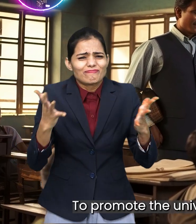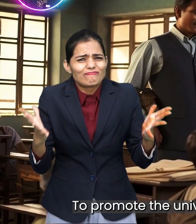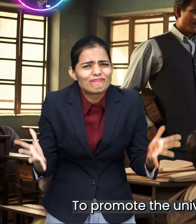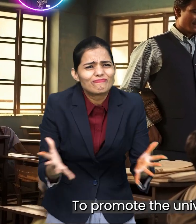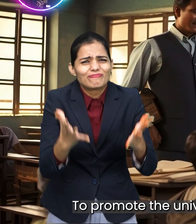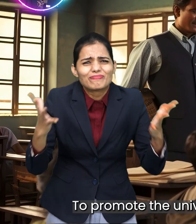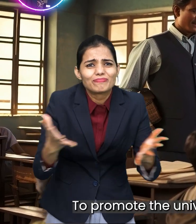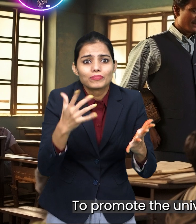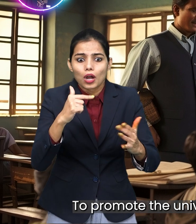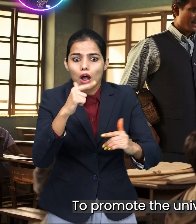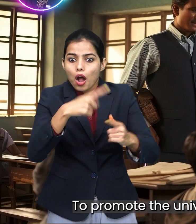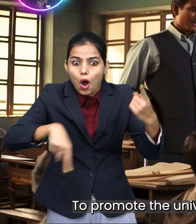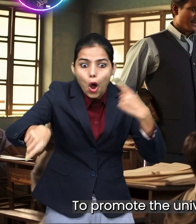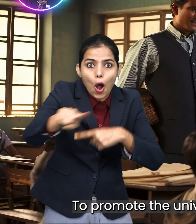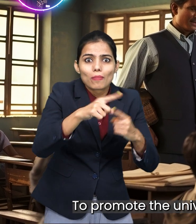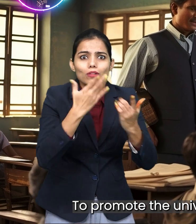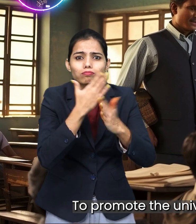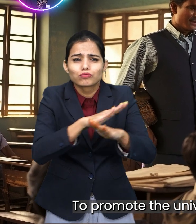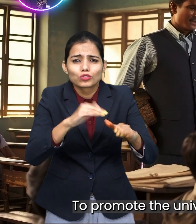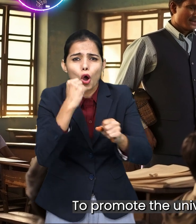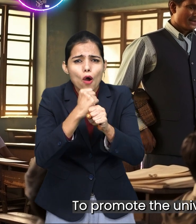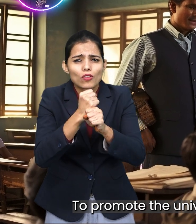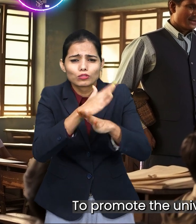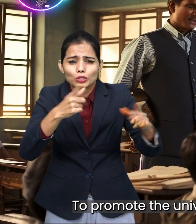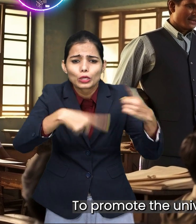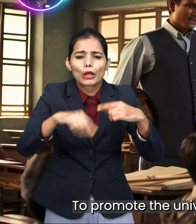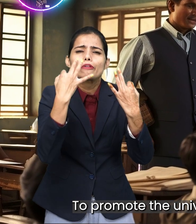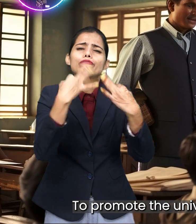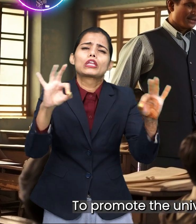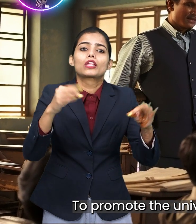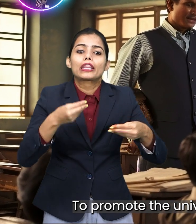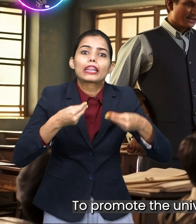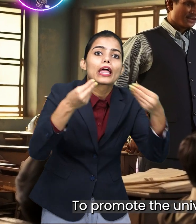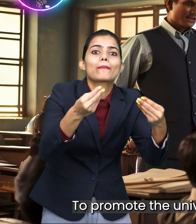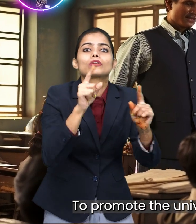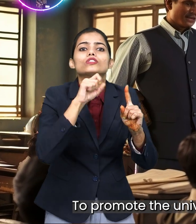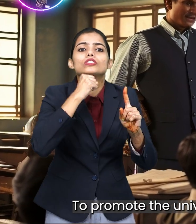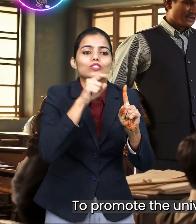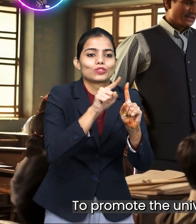to promote the universalization of elementary education,